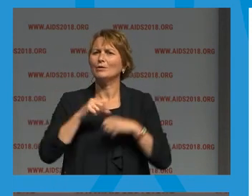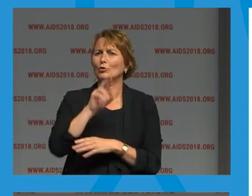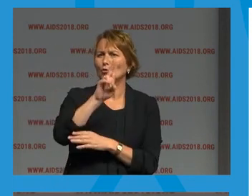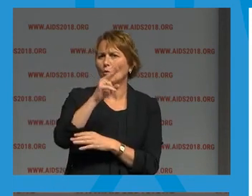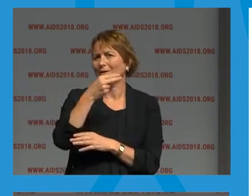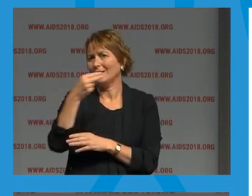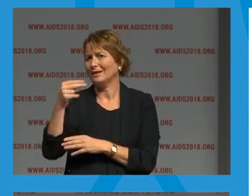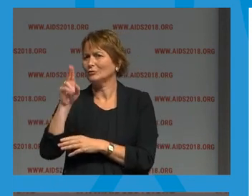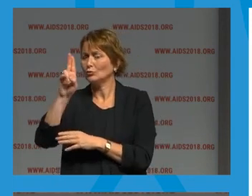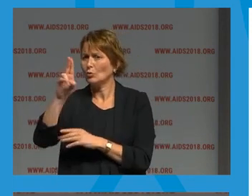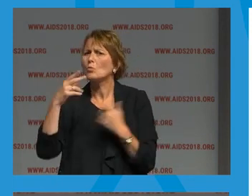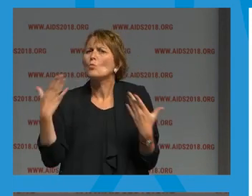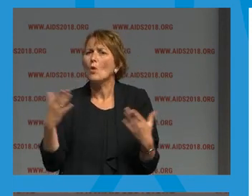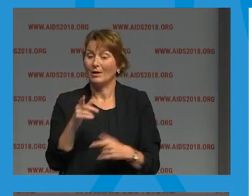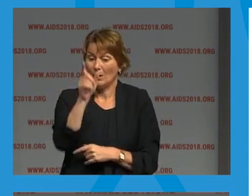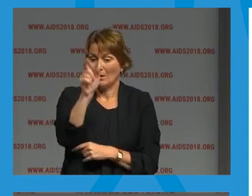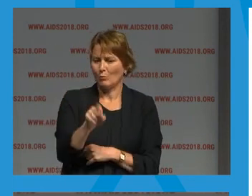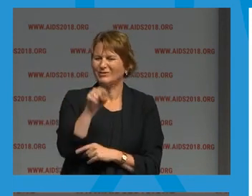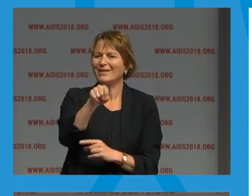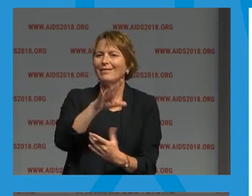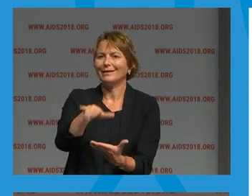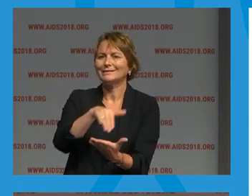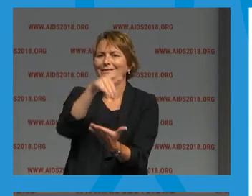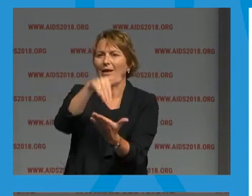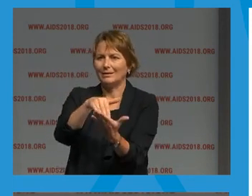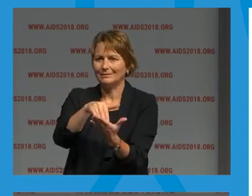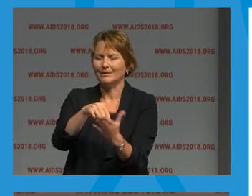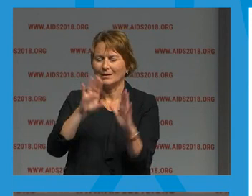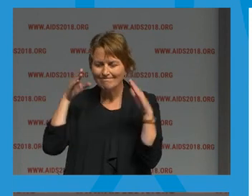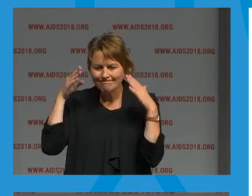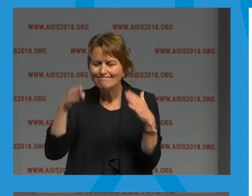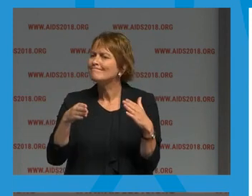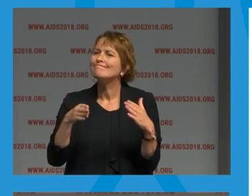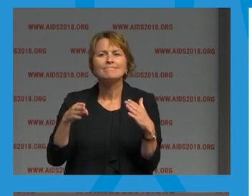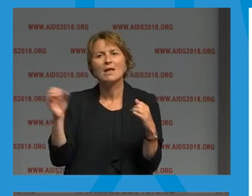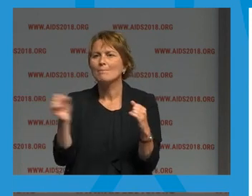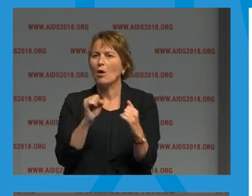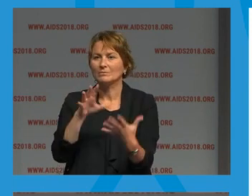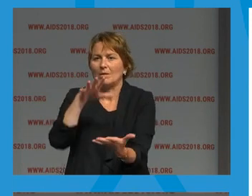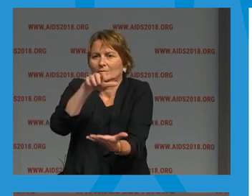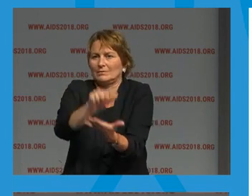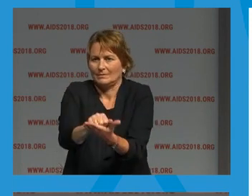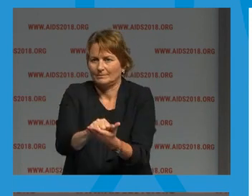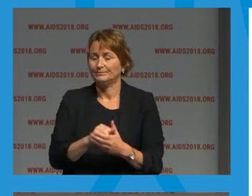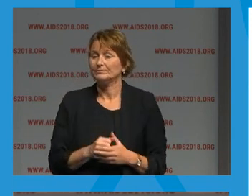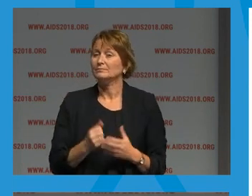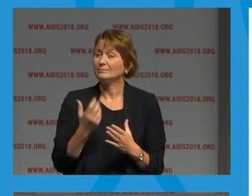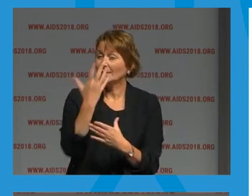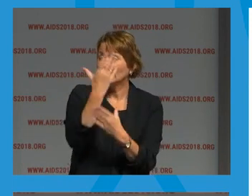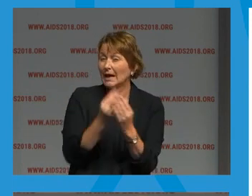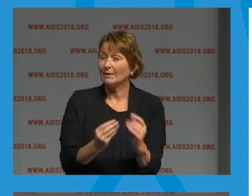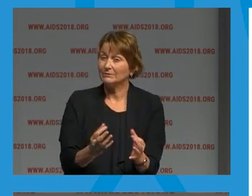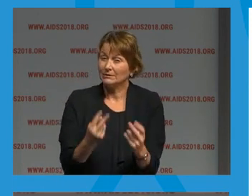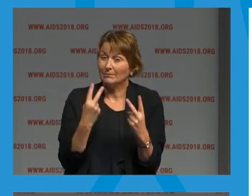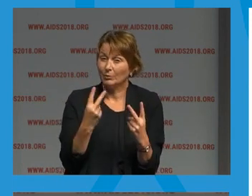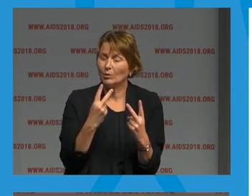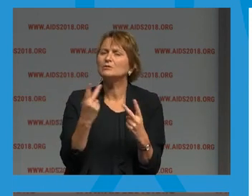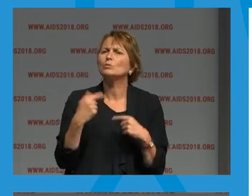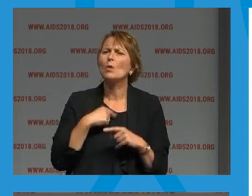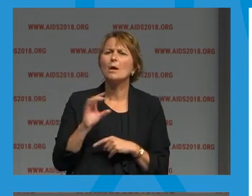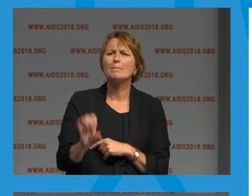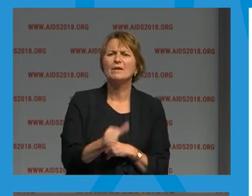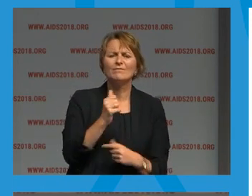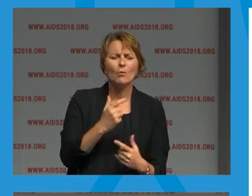the importance of ART and remaining undetectable. Key gaps exist for prevention of initial infection